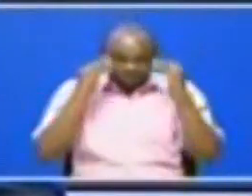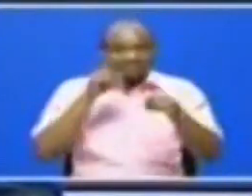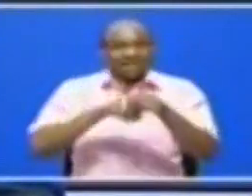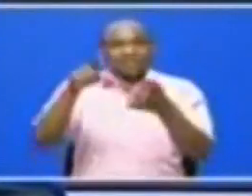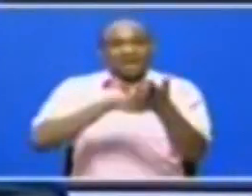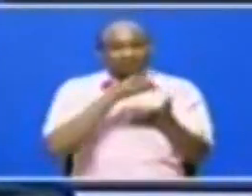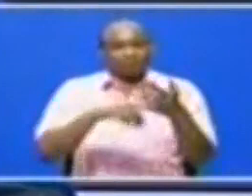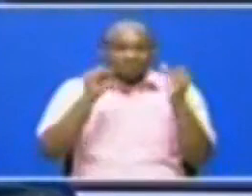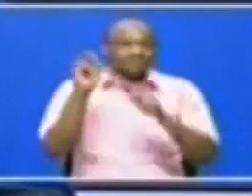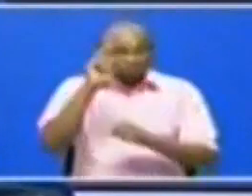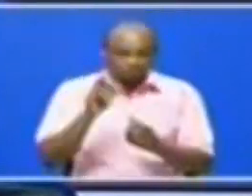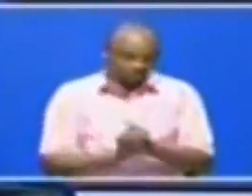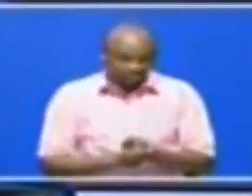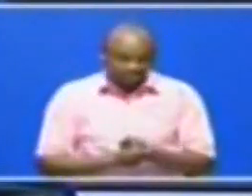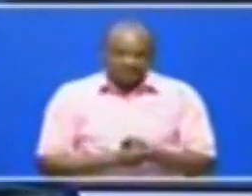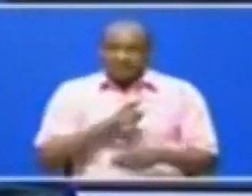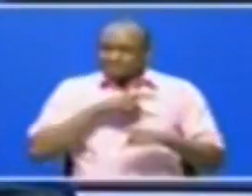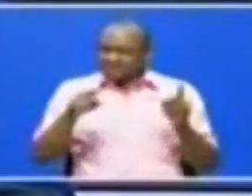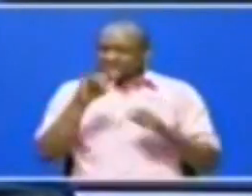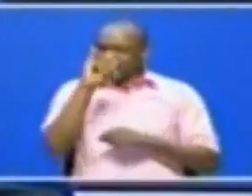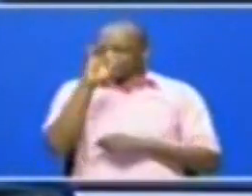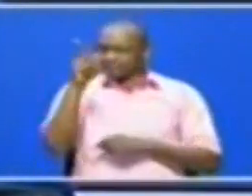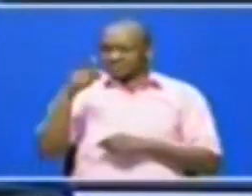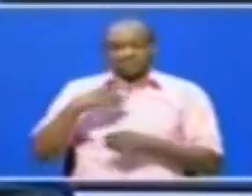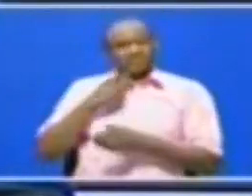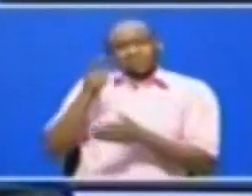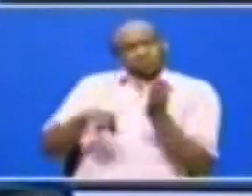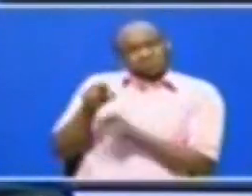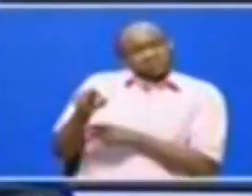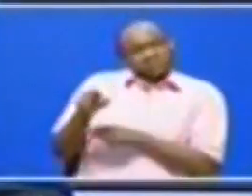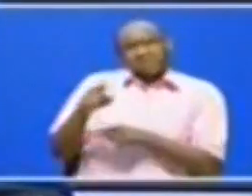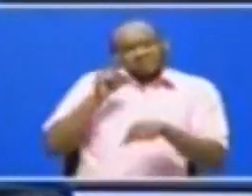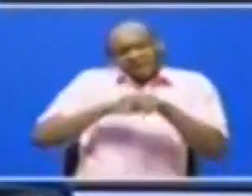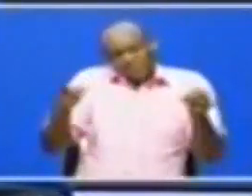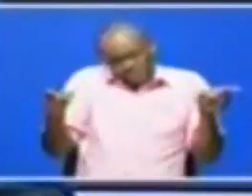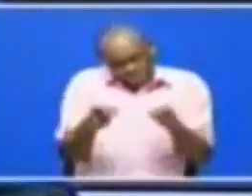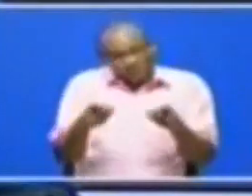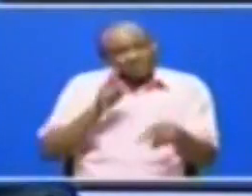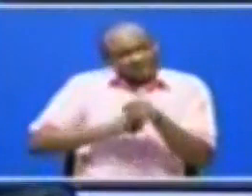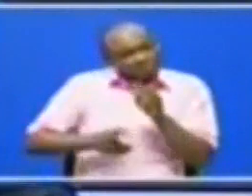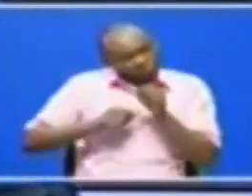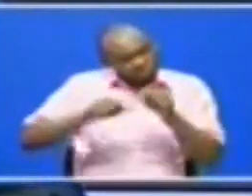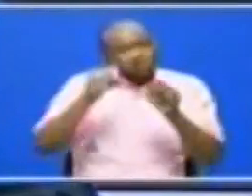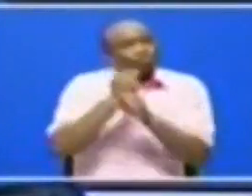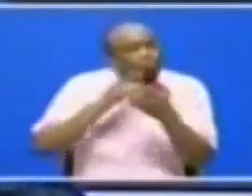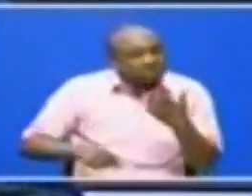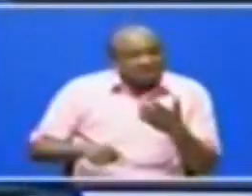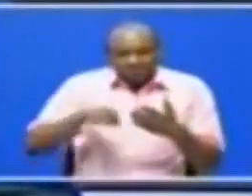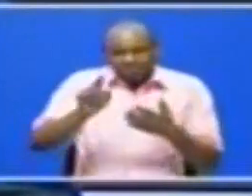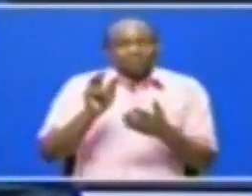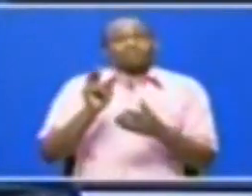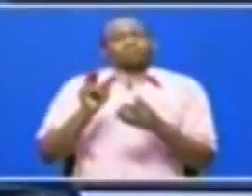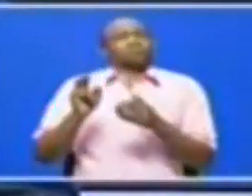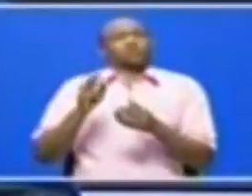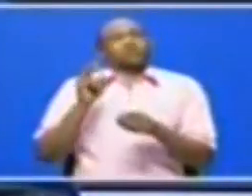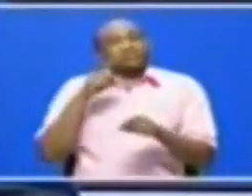Kenyatta's re-election. But what is on the IBC interest this deadline fast approaches? And also, what are the cost implications